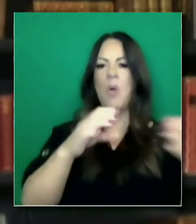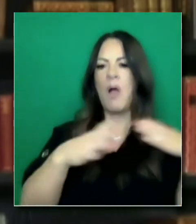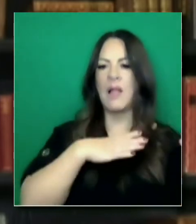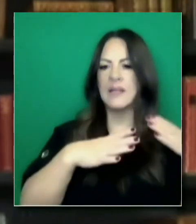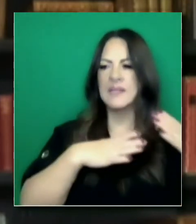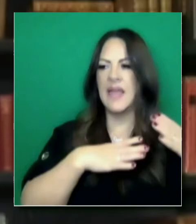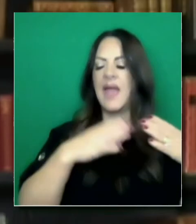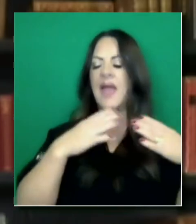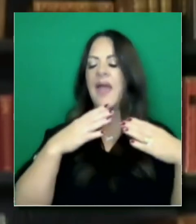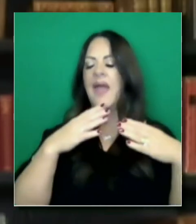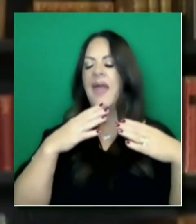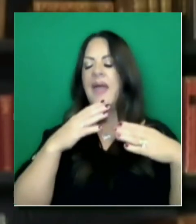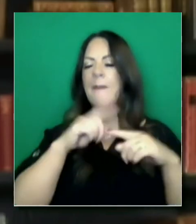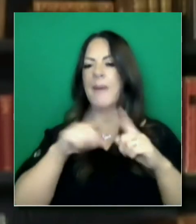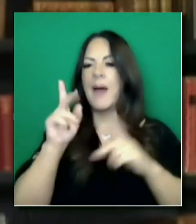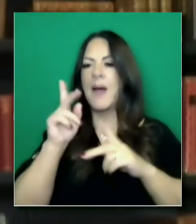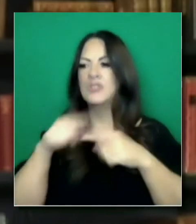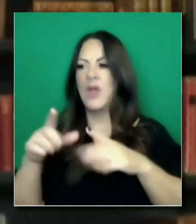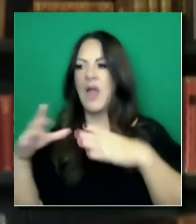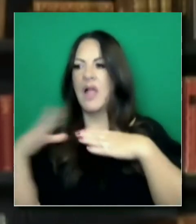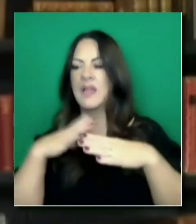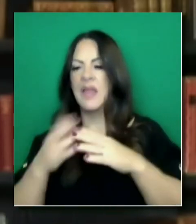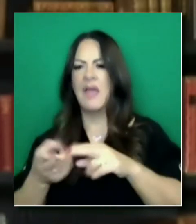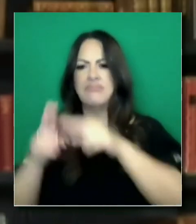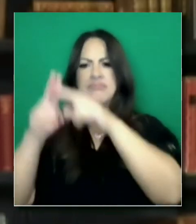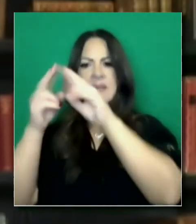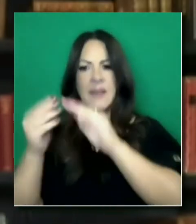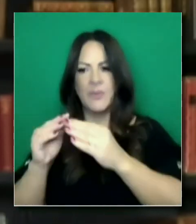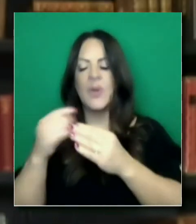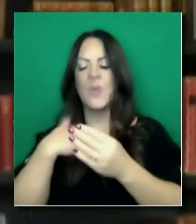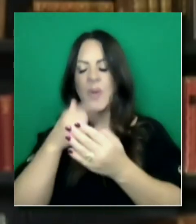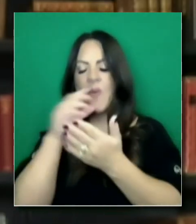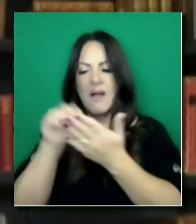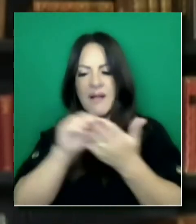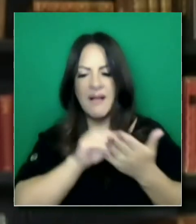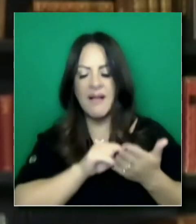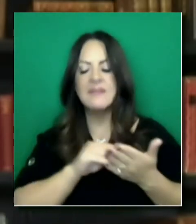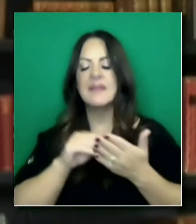travel advisories that were not heeded clearly by everybody.